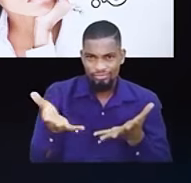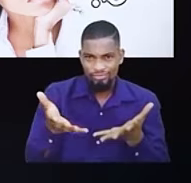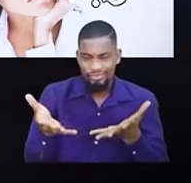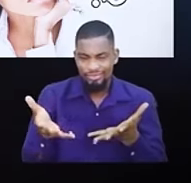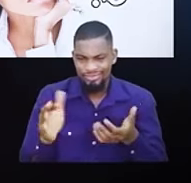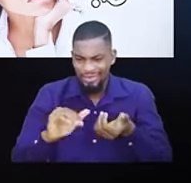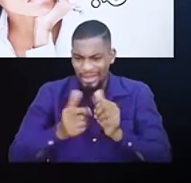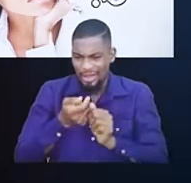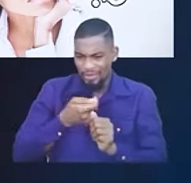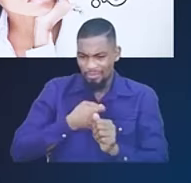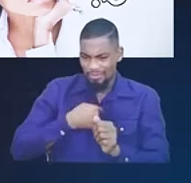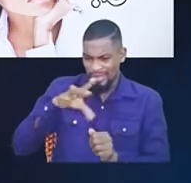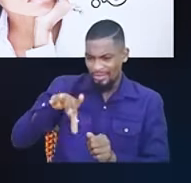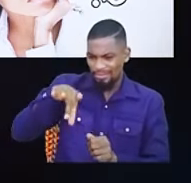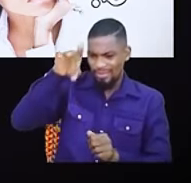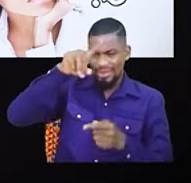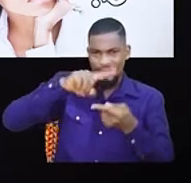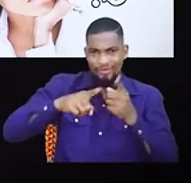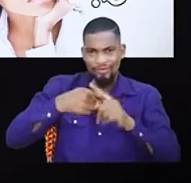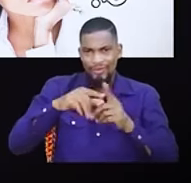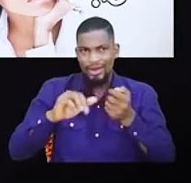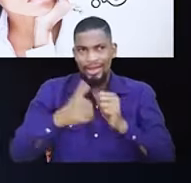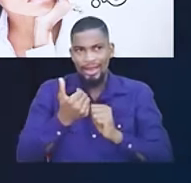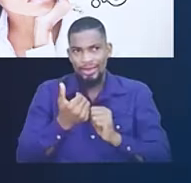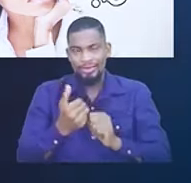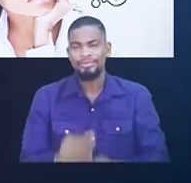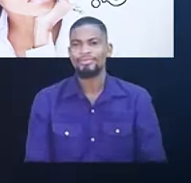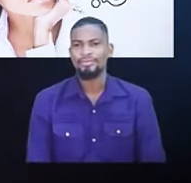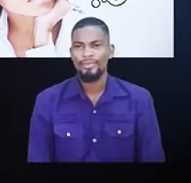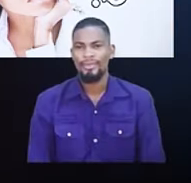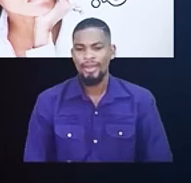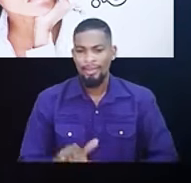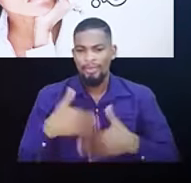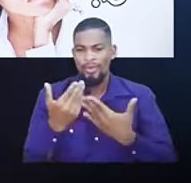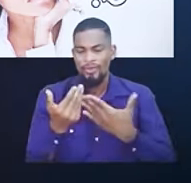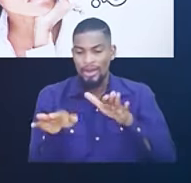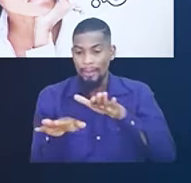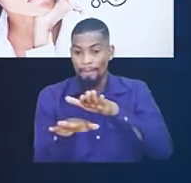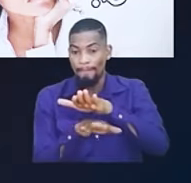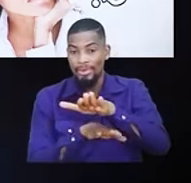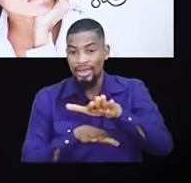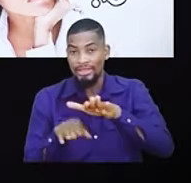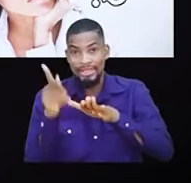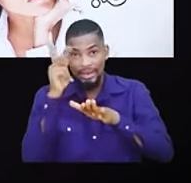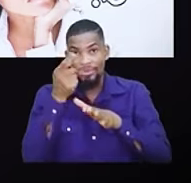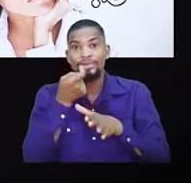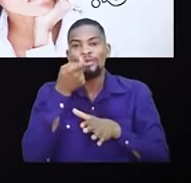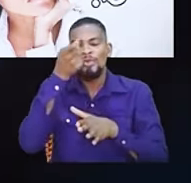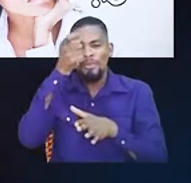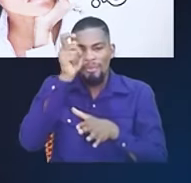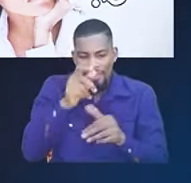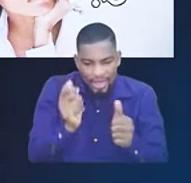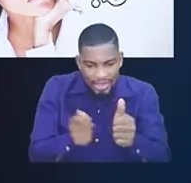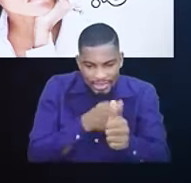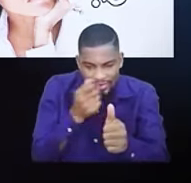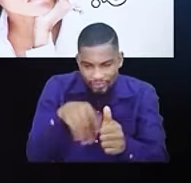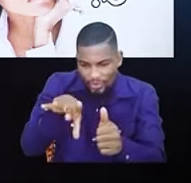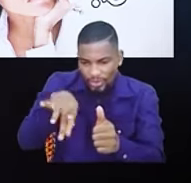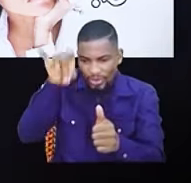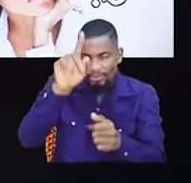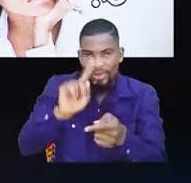I choose a friend? I'll give you the basic principle that you have to look for when you are choosing a